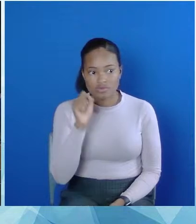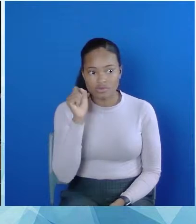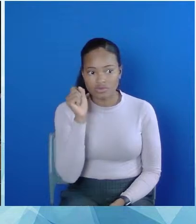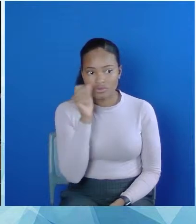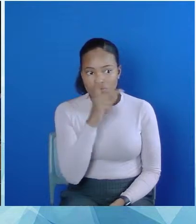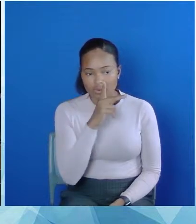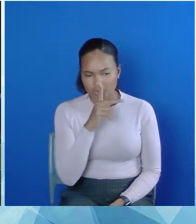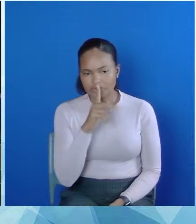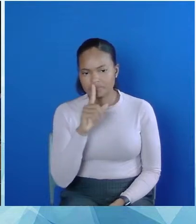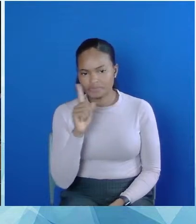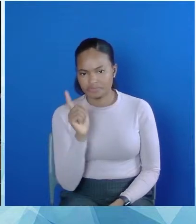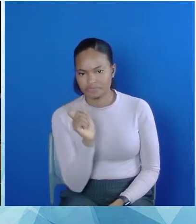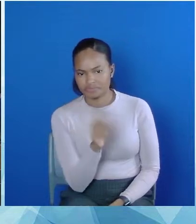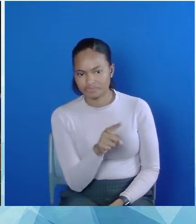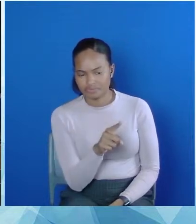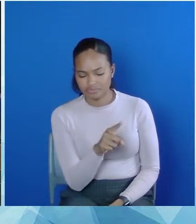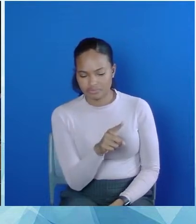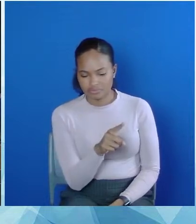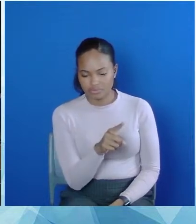In your